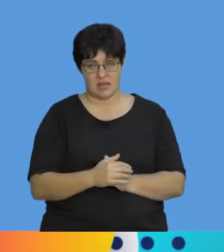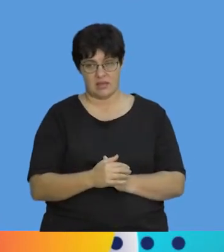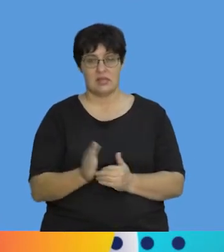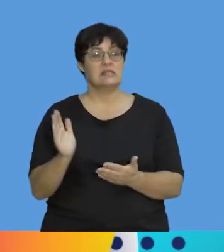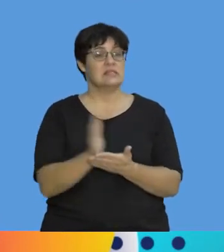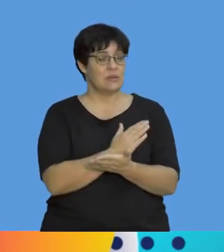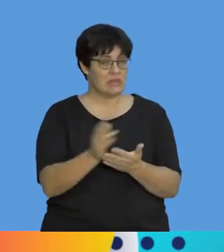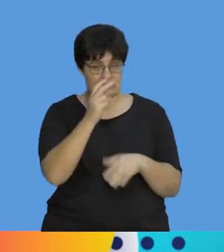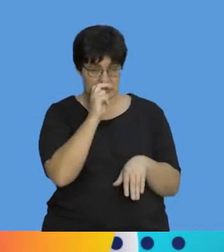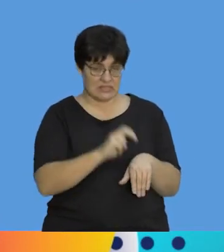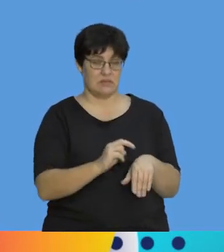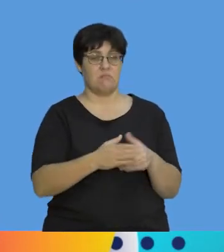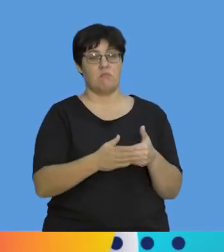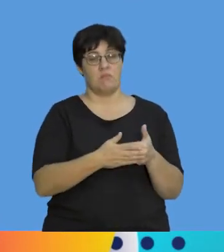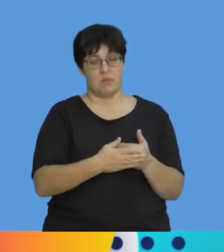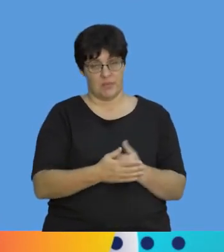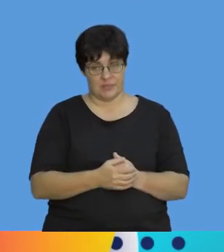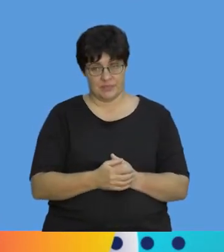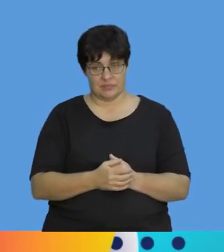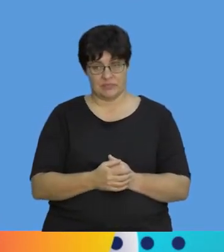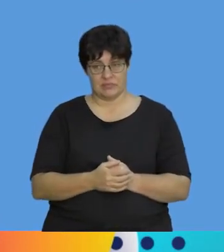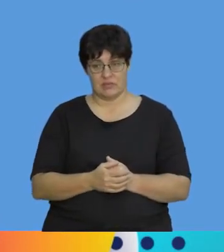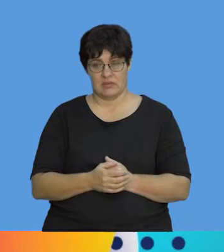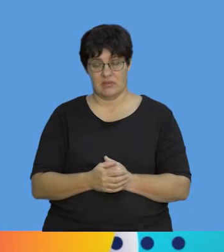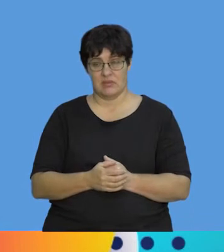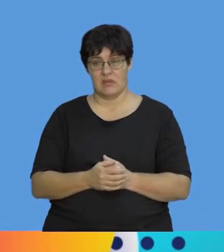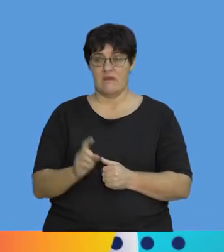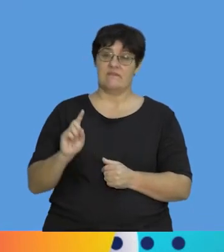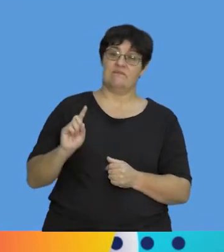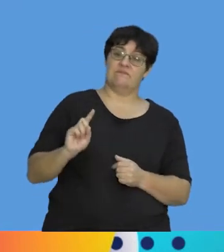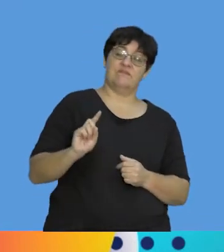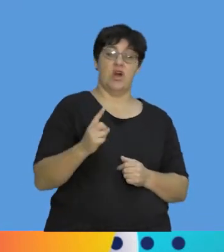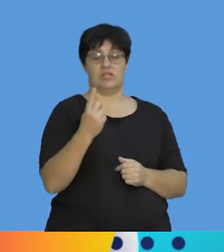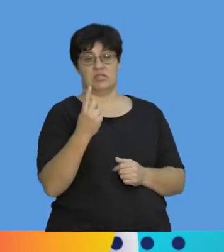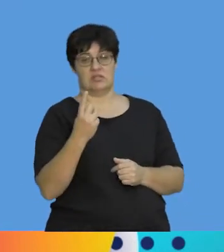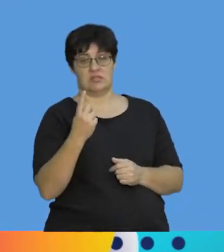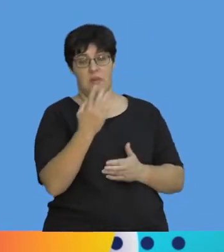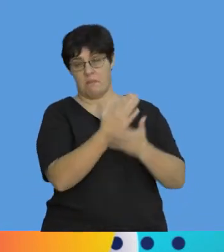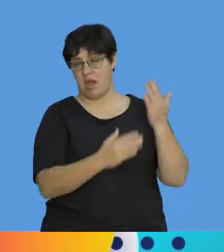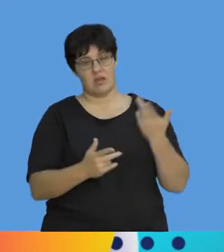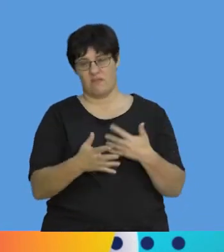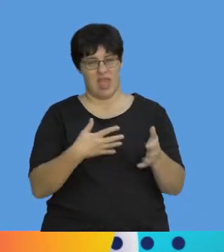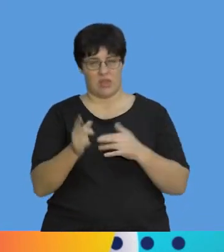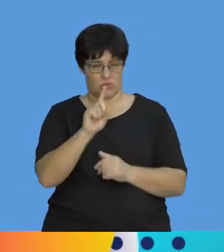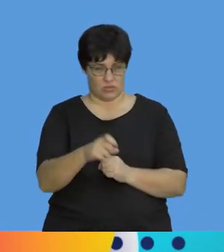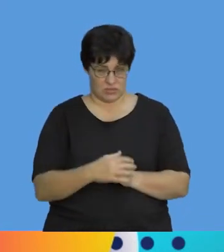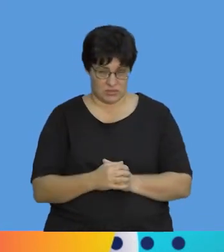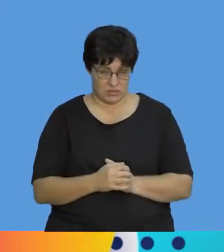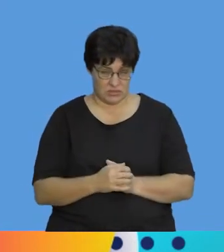may need to use more than one. But that shouldn't be the first equation. That shouldn't be the first part of any question given to